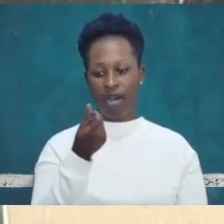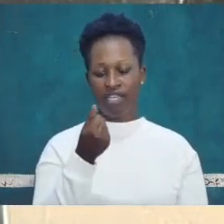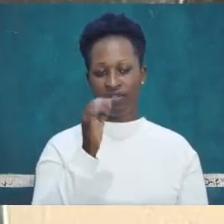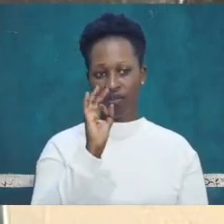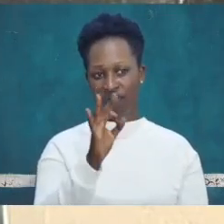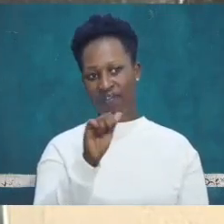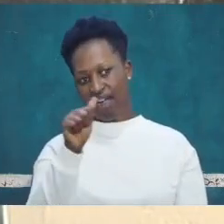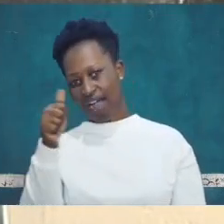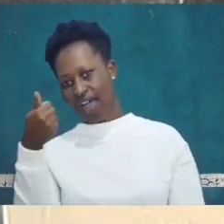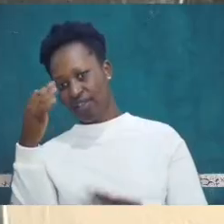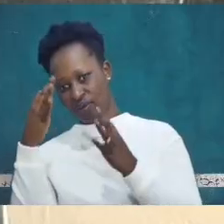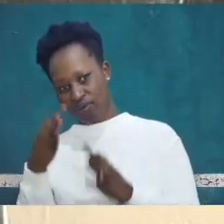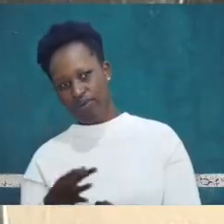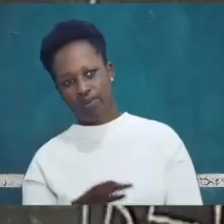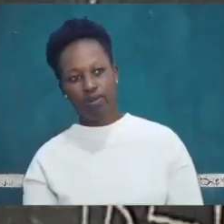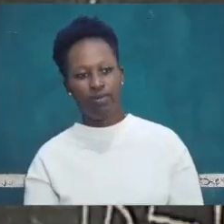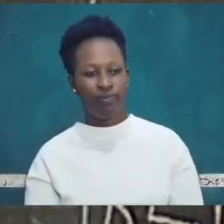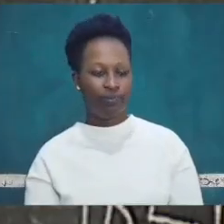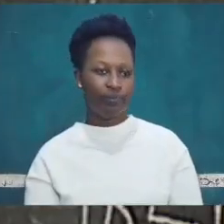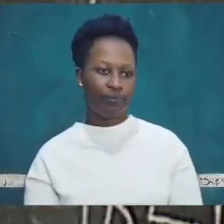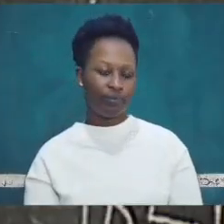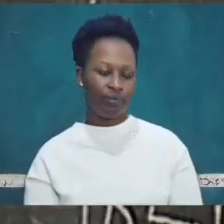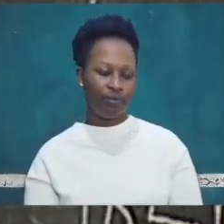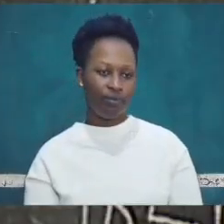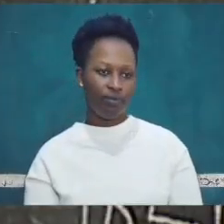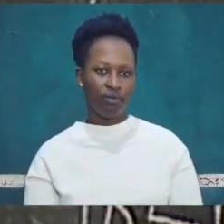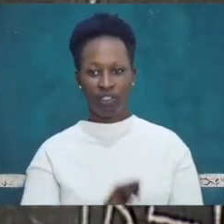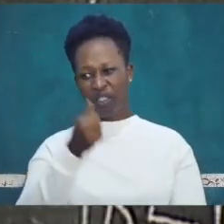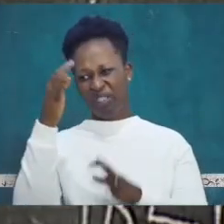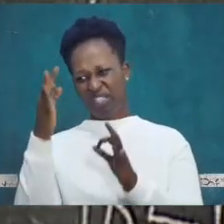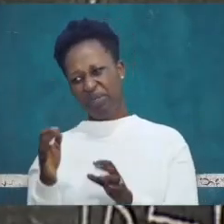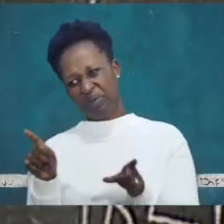goods, price of other related goods,